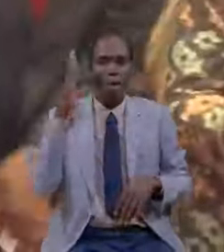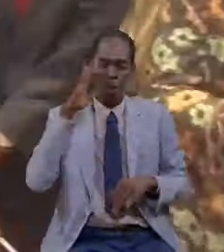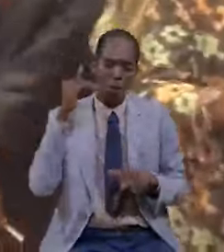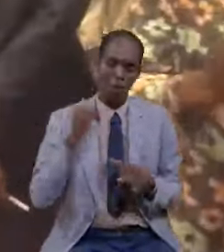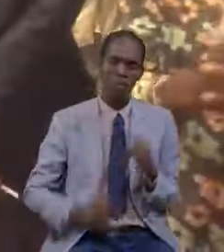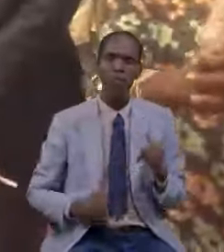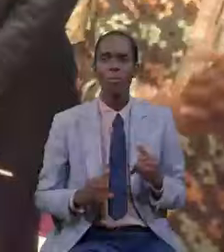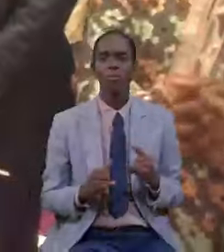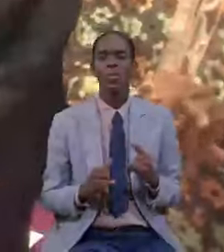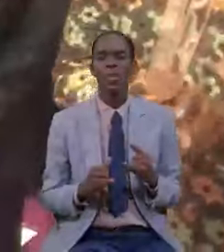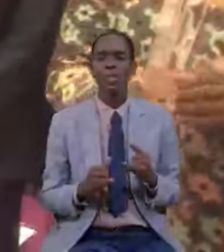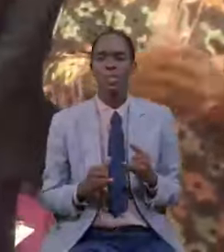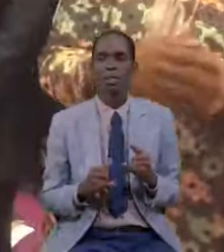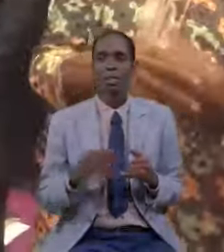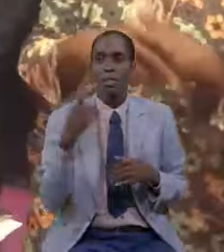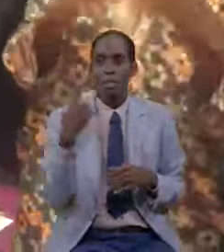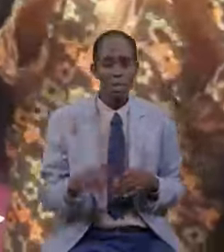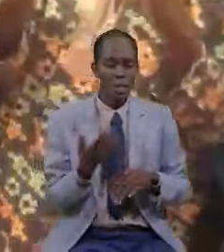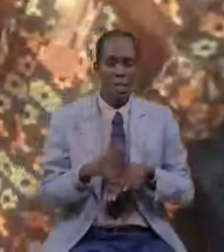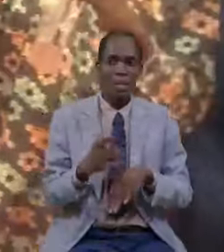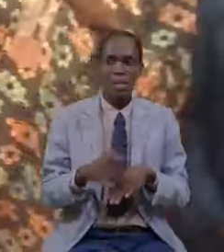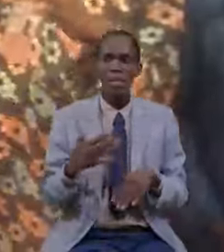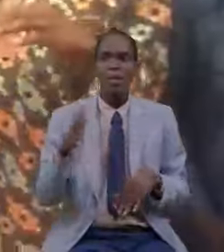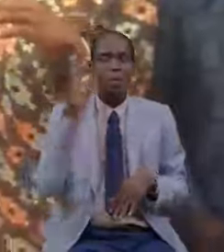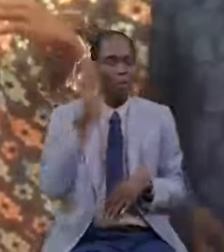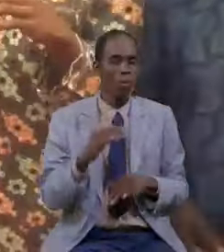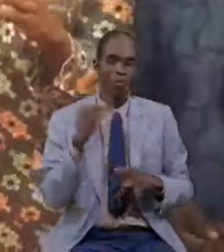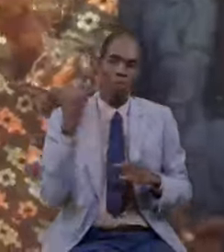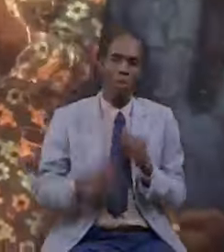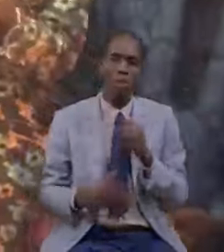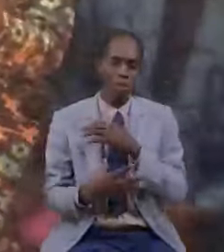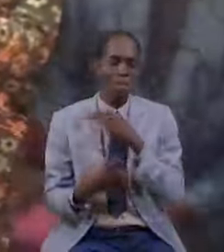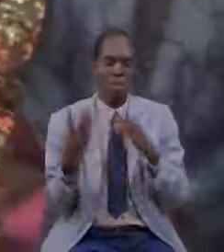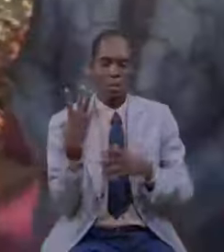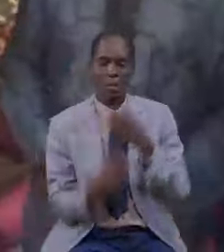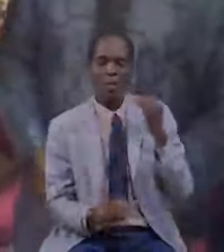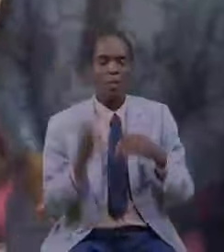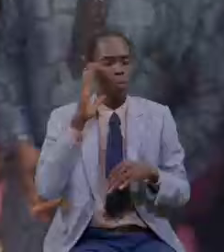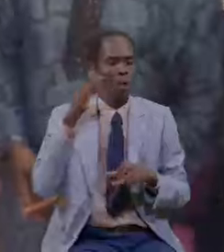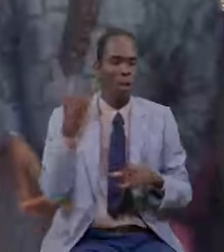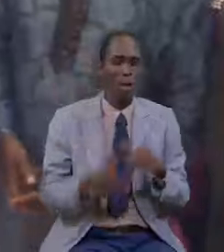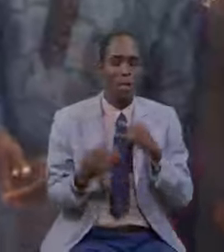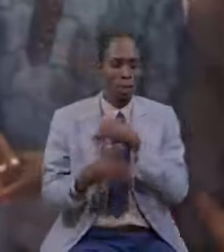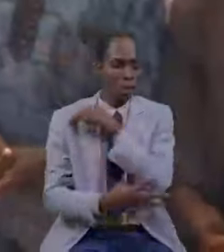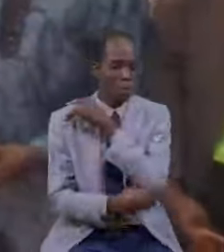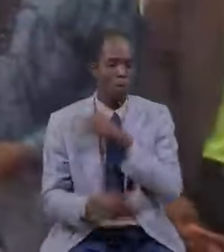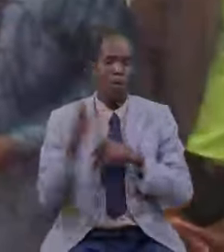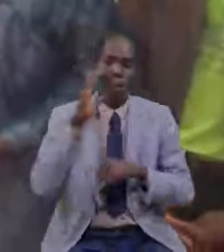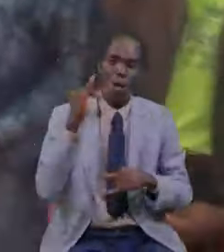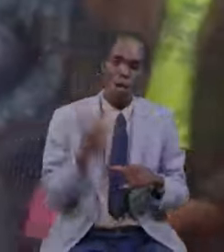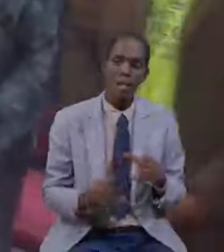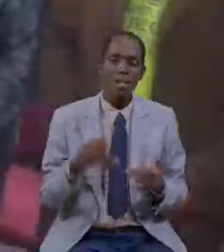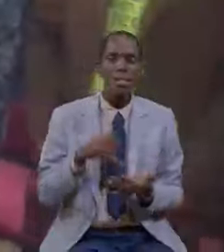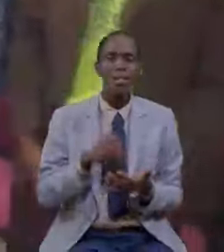away. The scarcity will vanish away. The poverty will vanish away. It's a day of